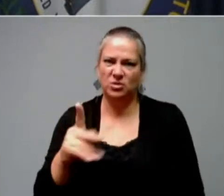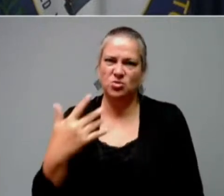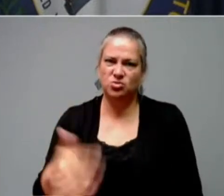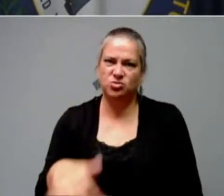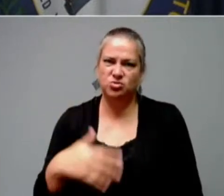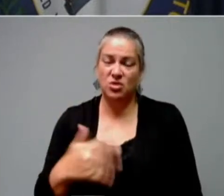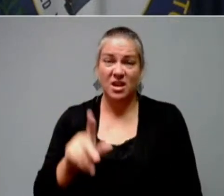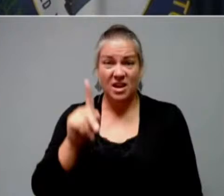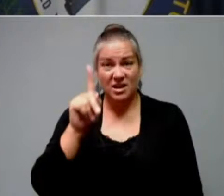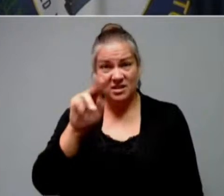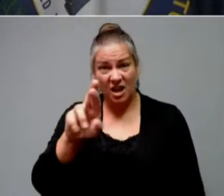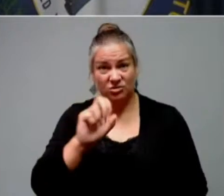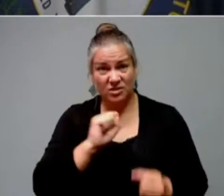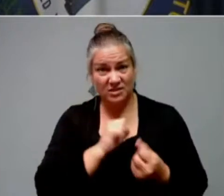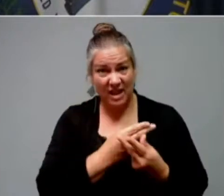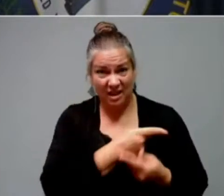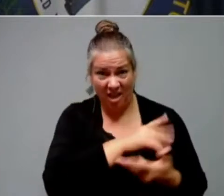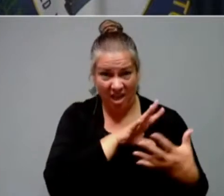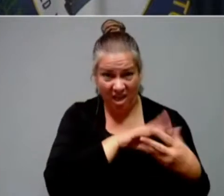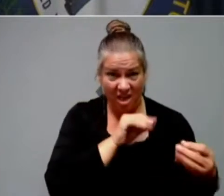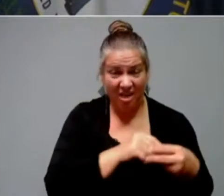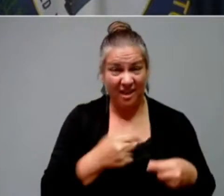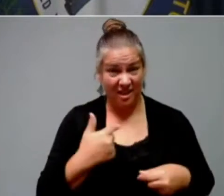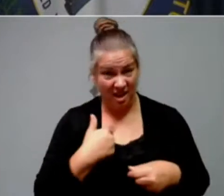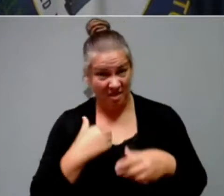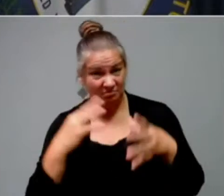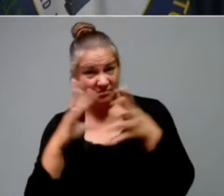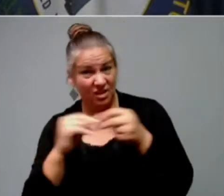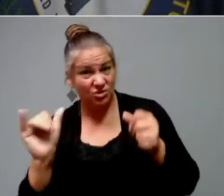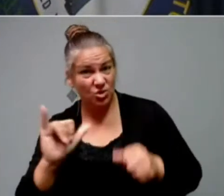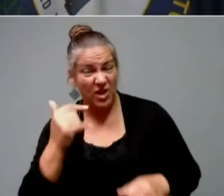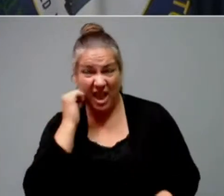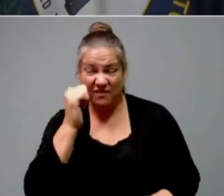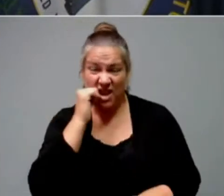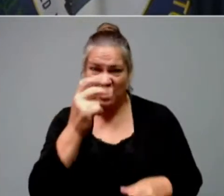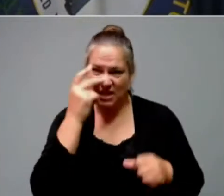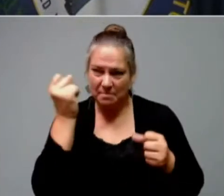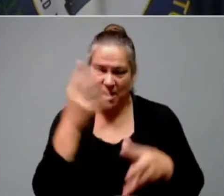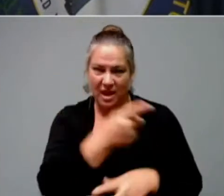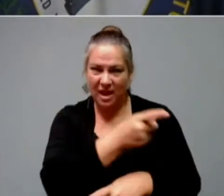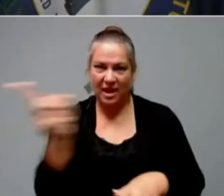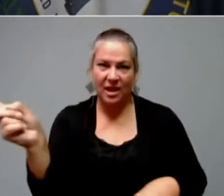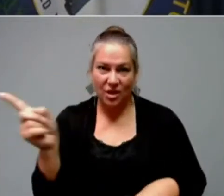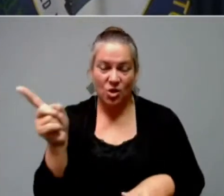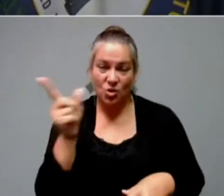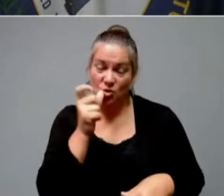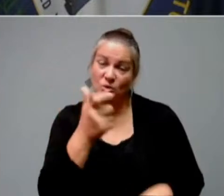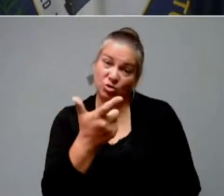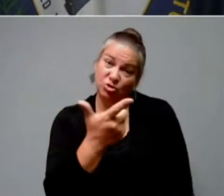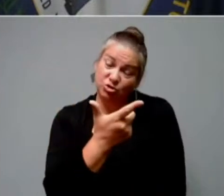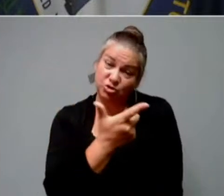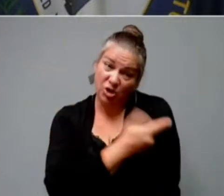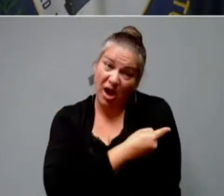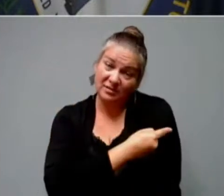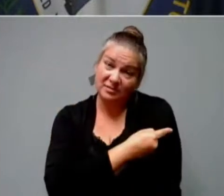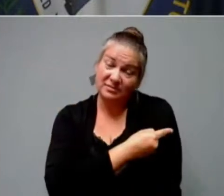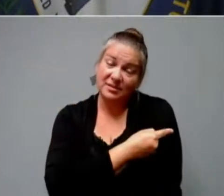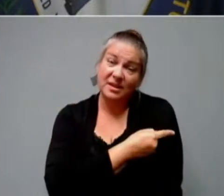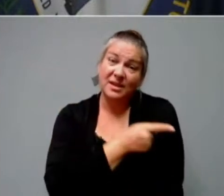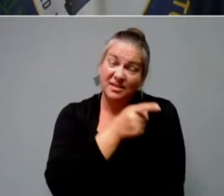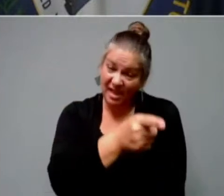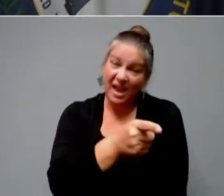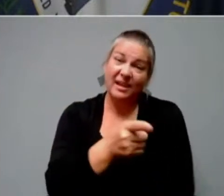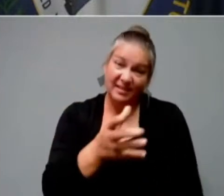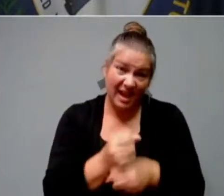as we can that we are seeing more breakthrough cases every day. And remember, a lot of breakthrough cases may never be caught because